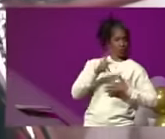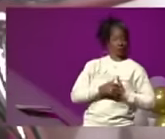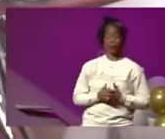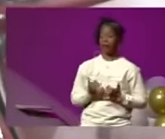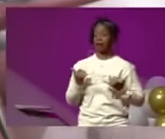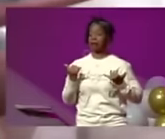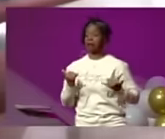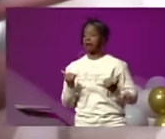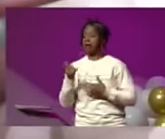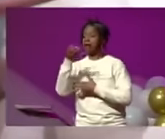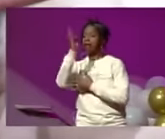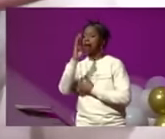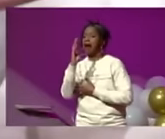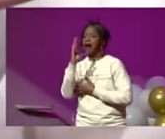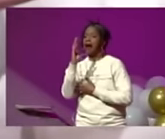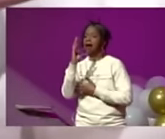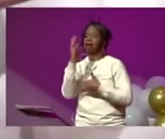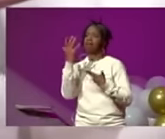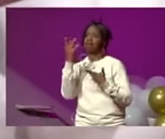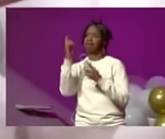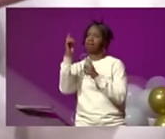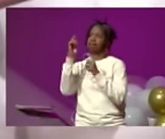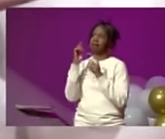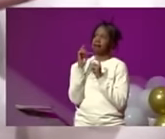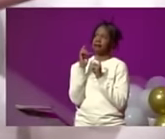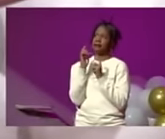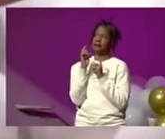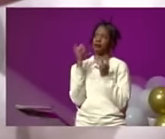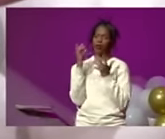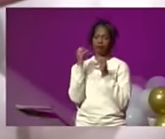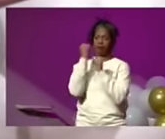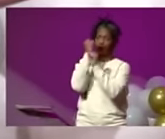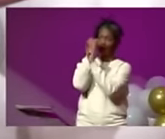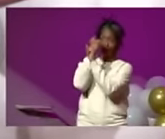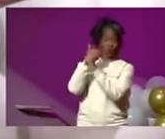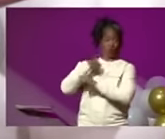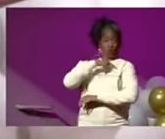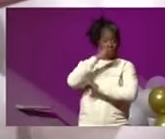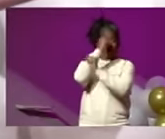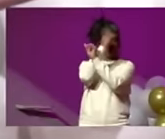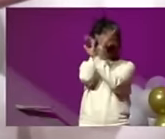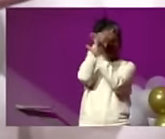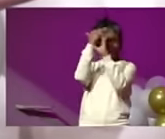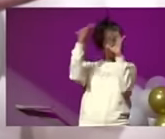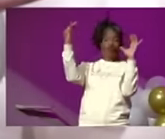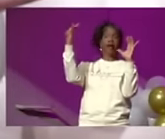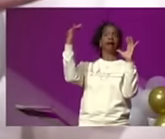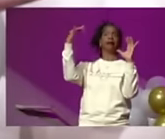right here, gives us dreams that get us through our worst nightmares.